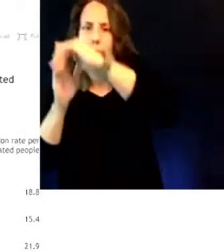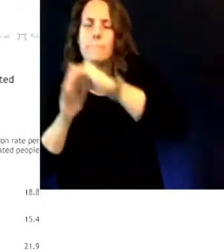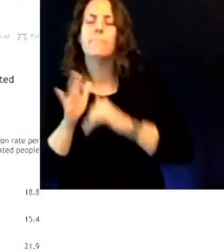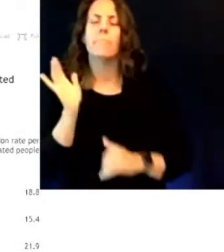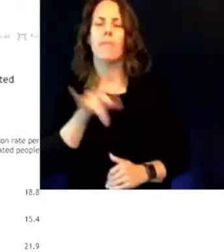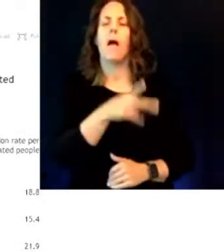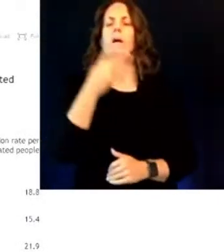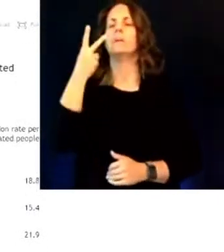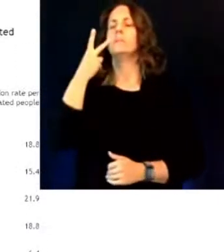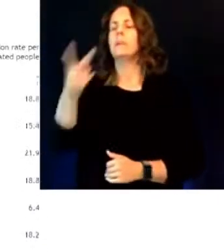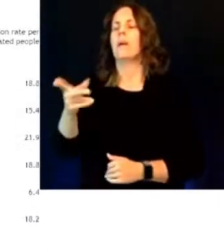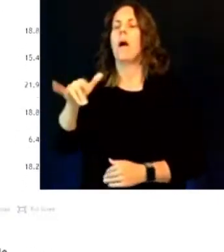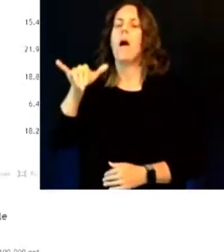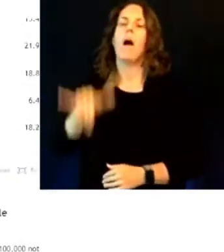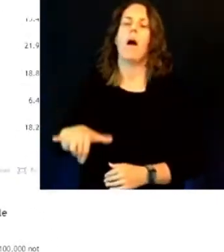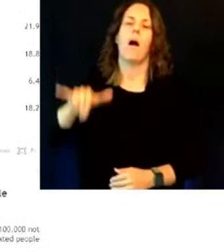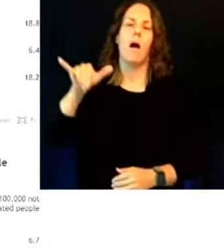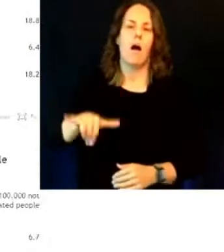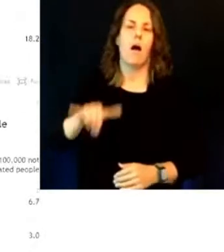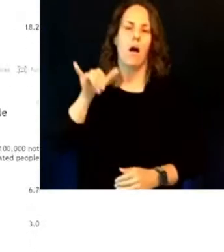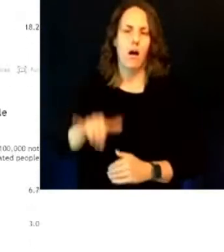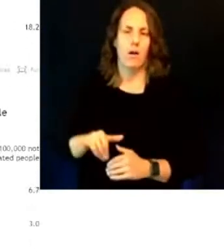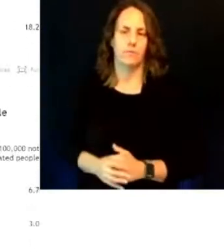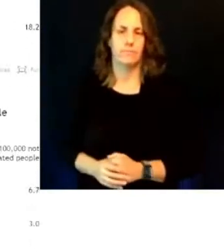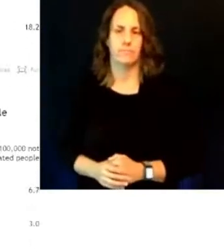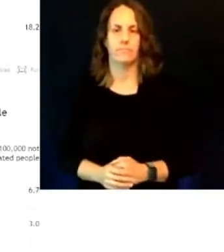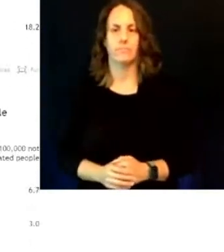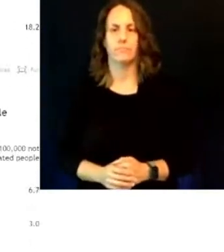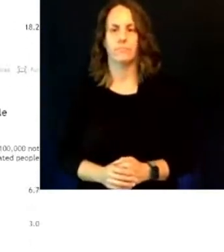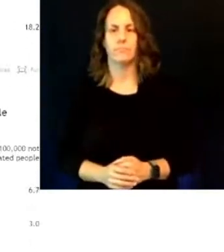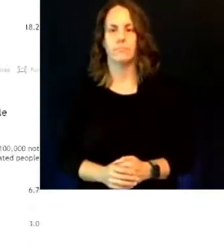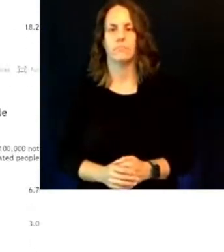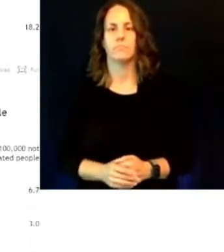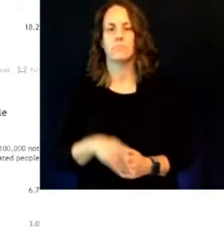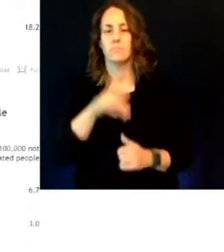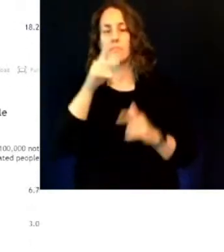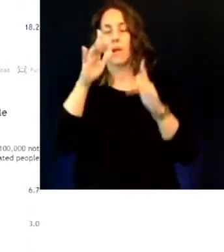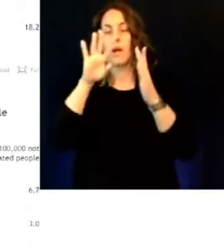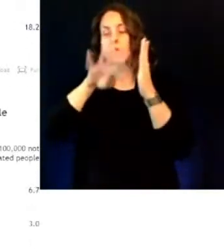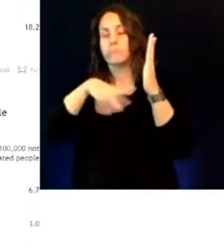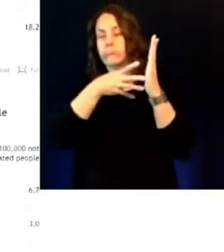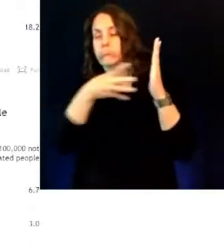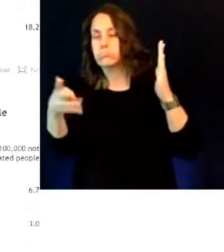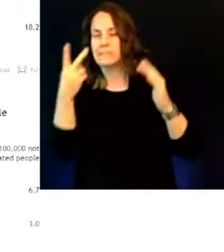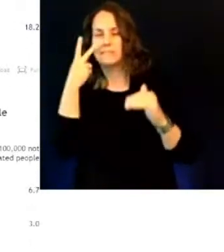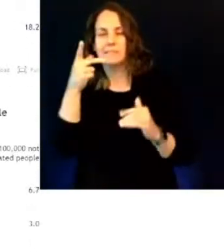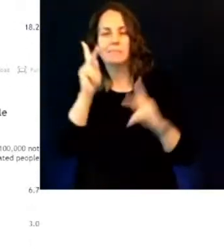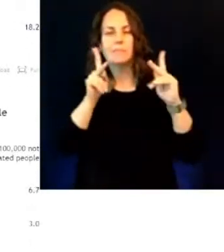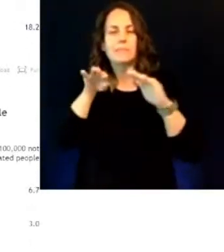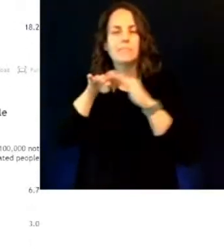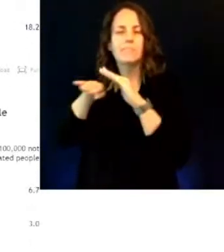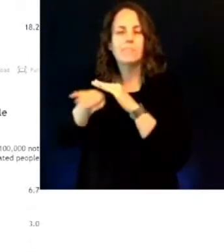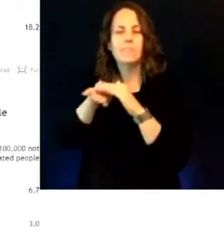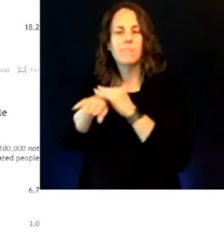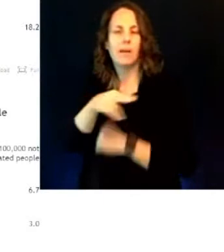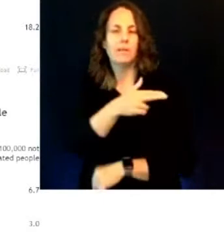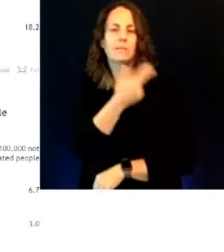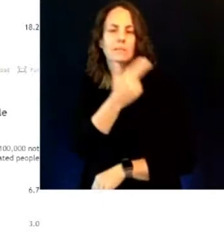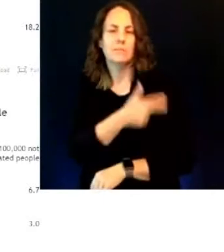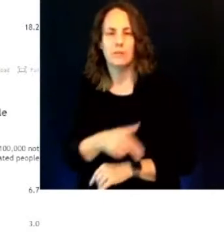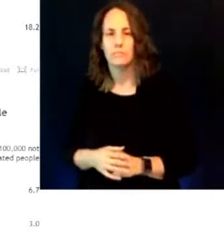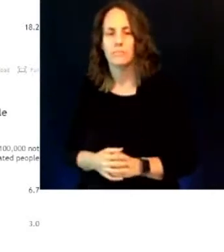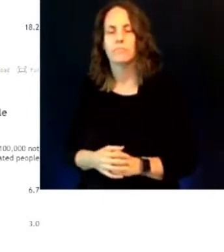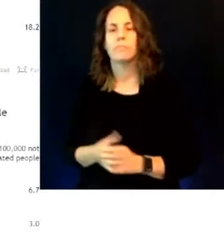hospitalizations. And I can scroll down and let you see the deaths as well. So a lot of really helpful data here